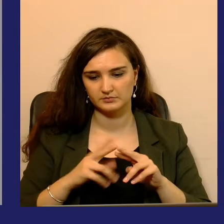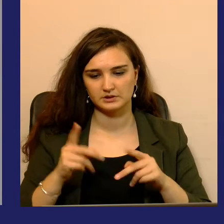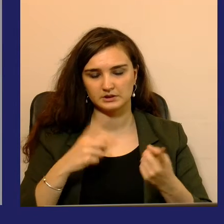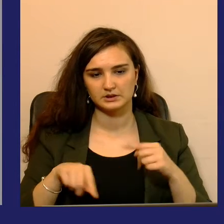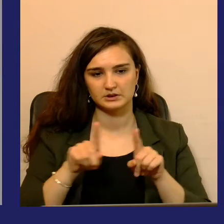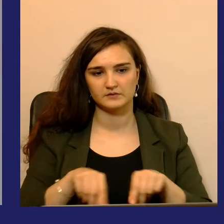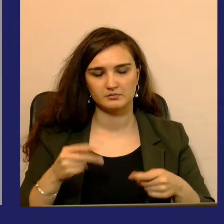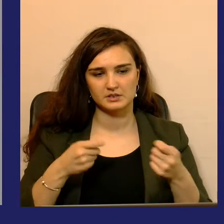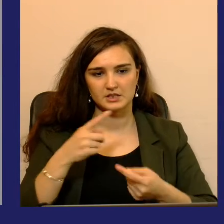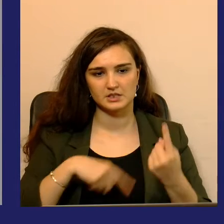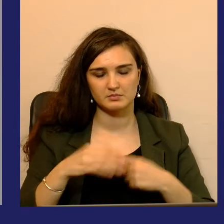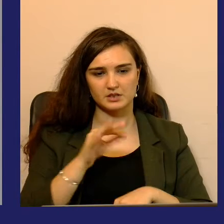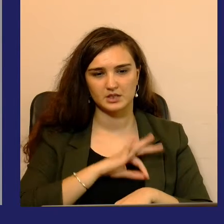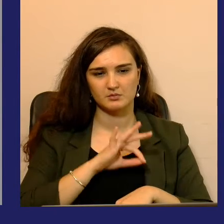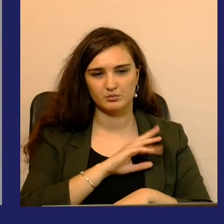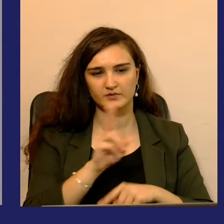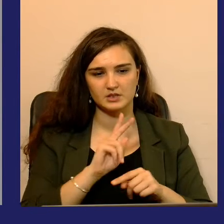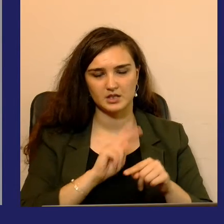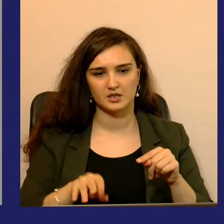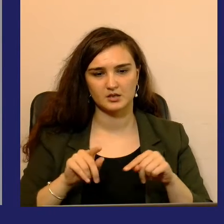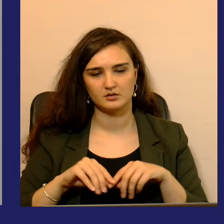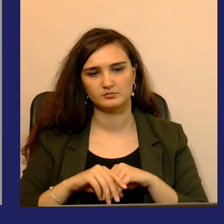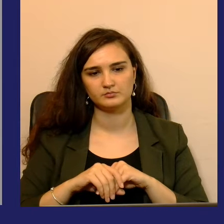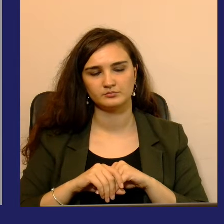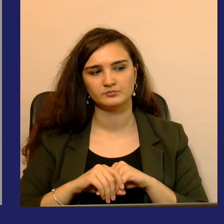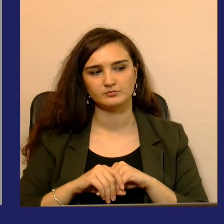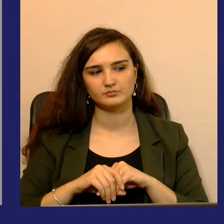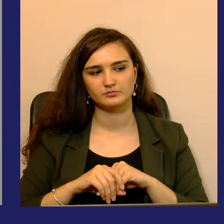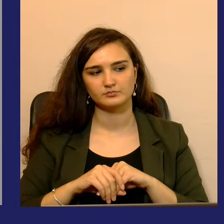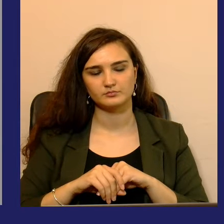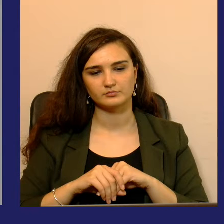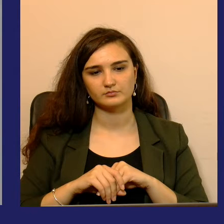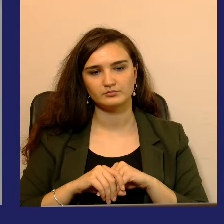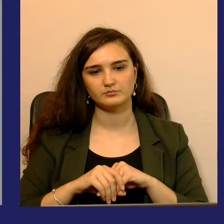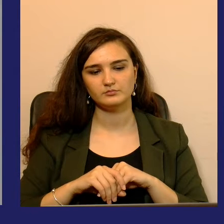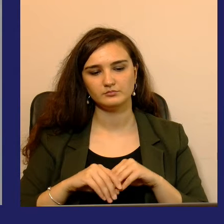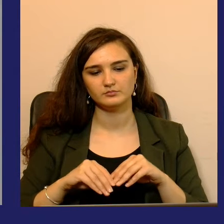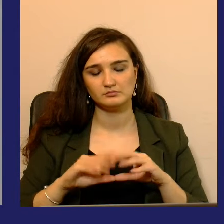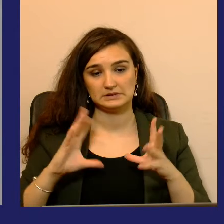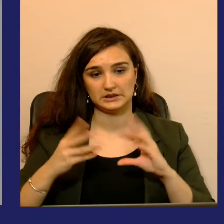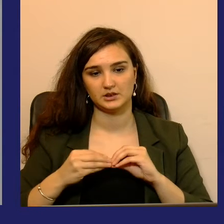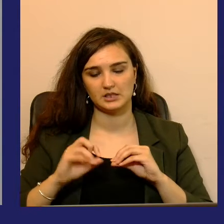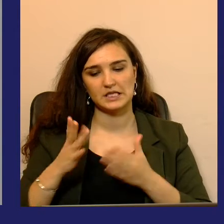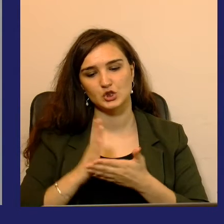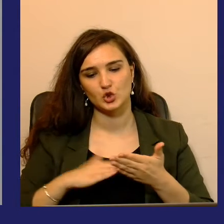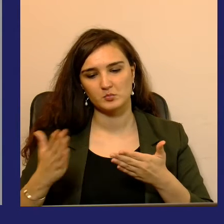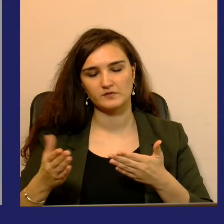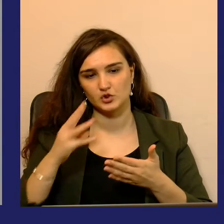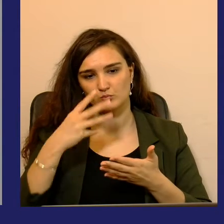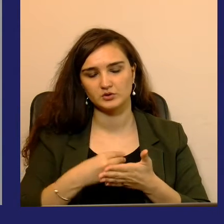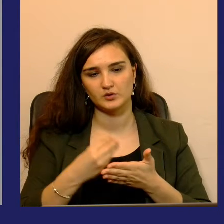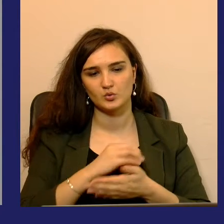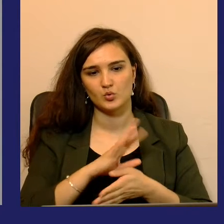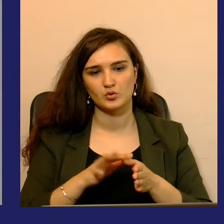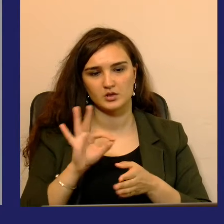lost all or some of their revenue due to coronavirus.